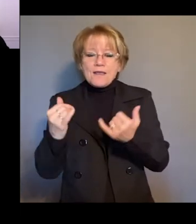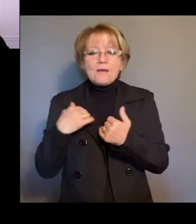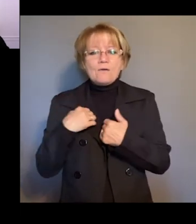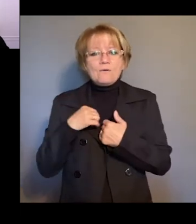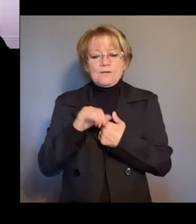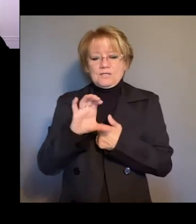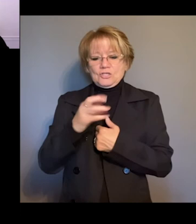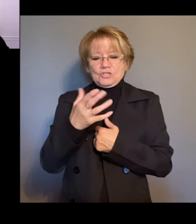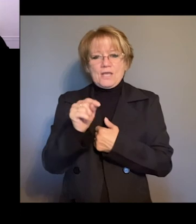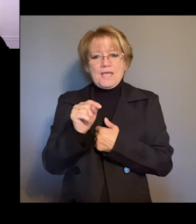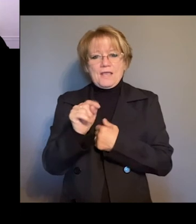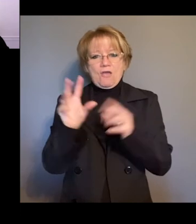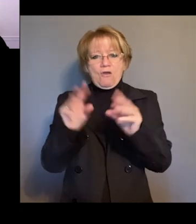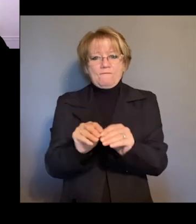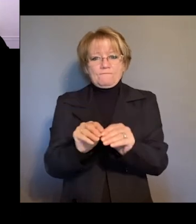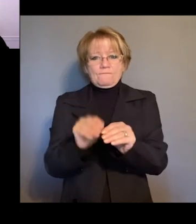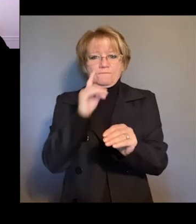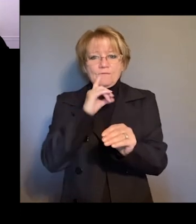why